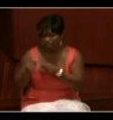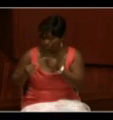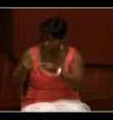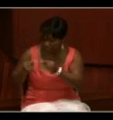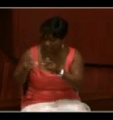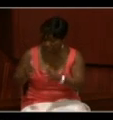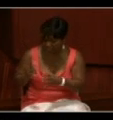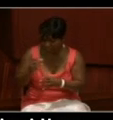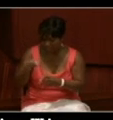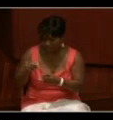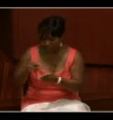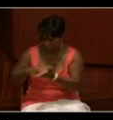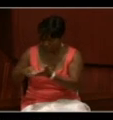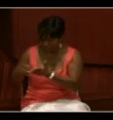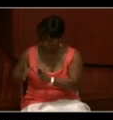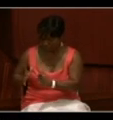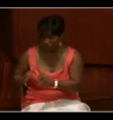researchers.